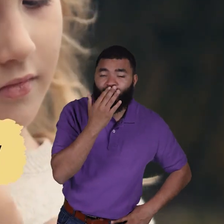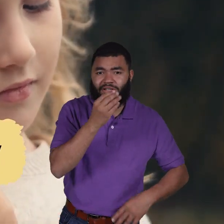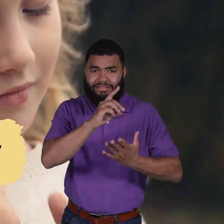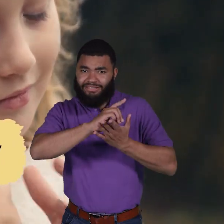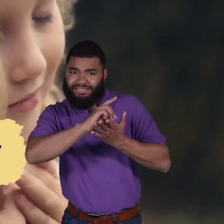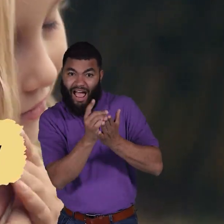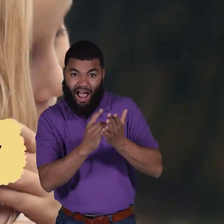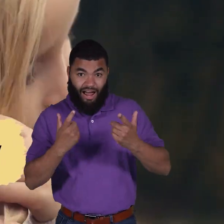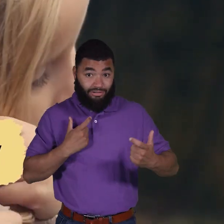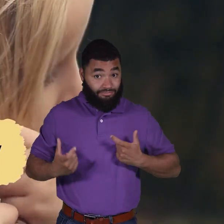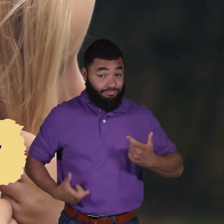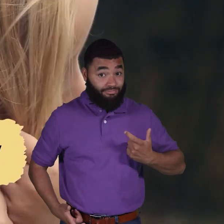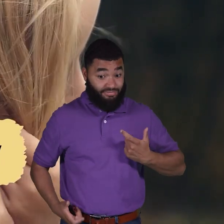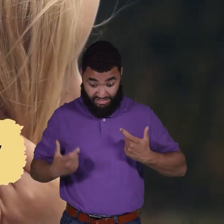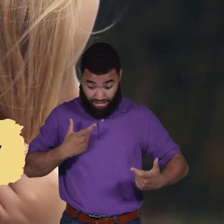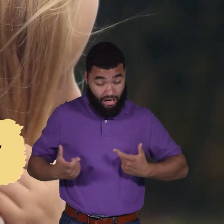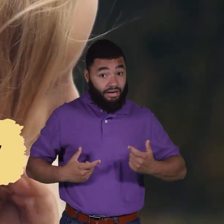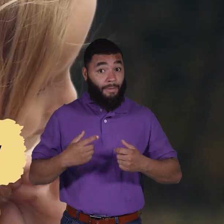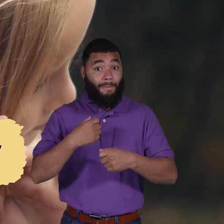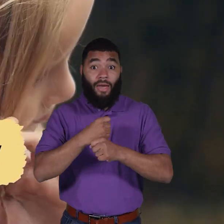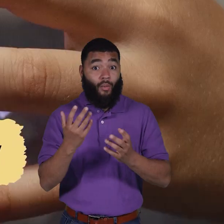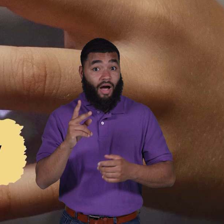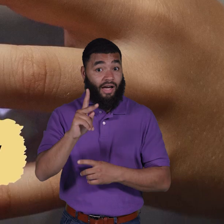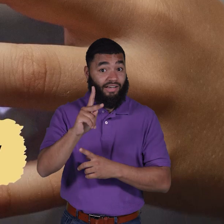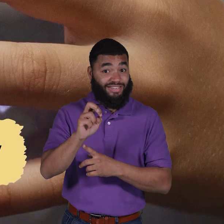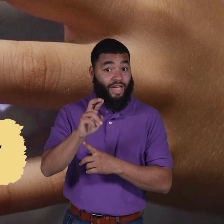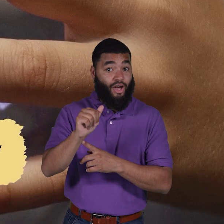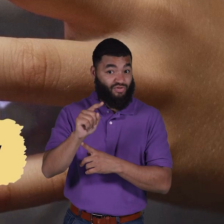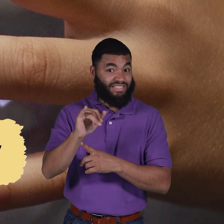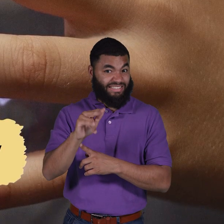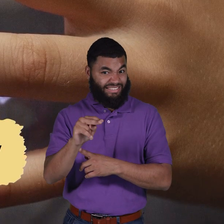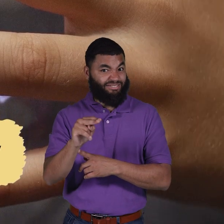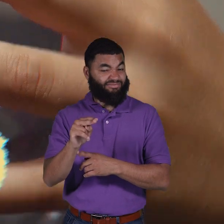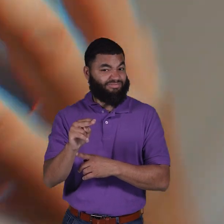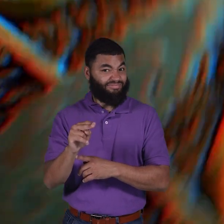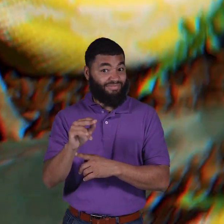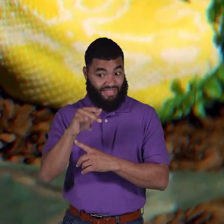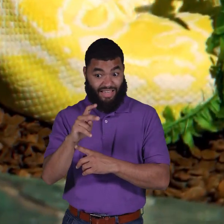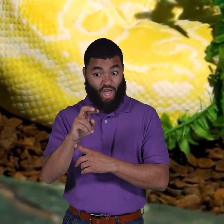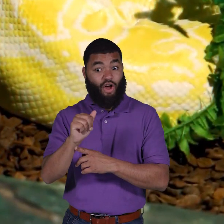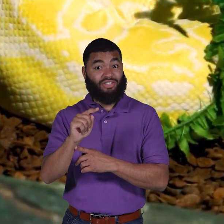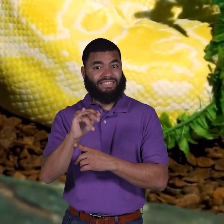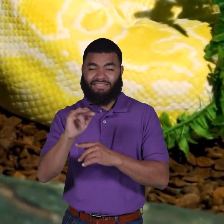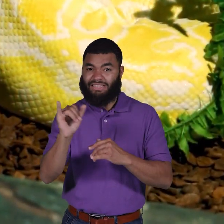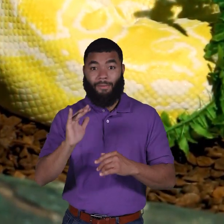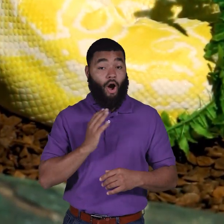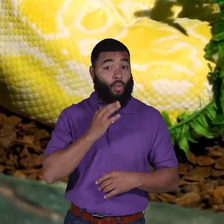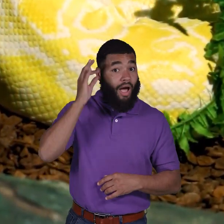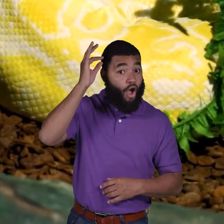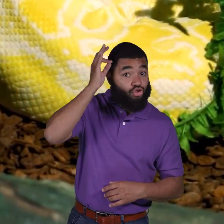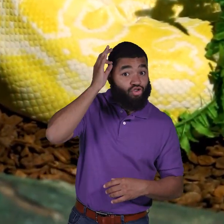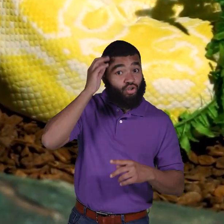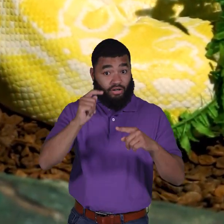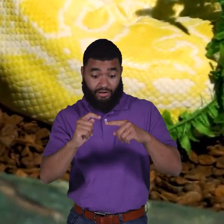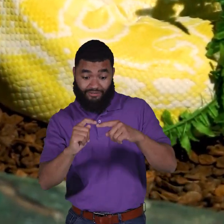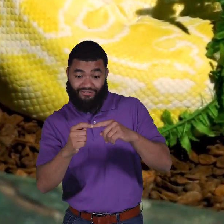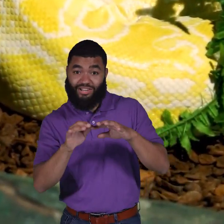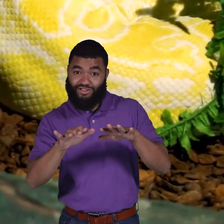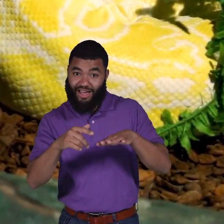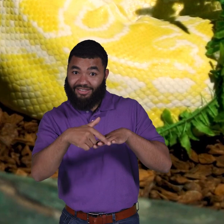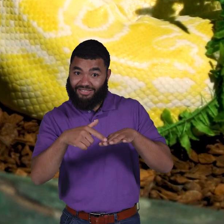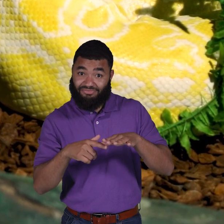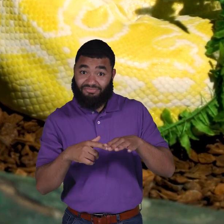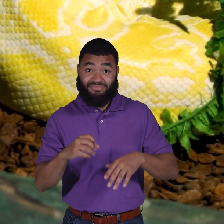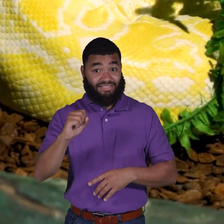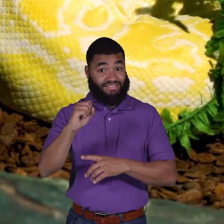of keratin, just like our hair and fingernails. Scales are not just for looks. They protect